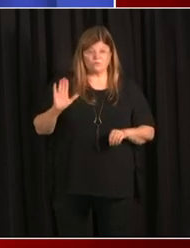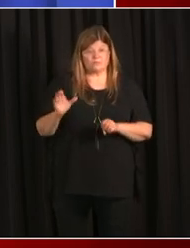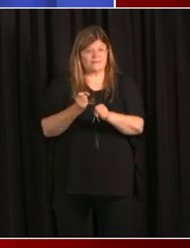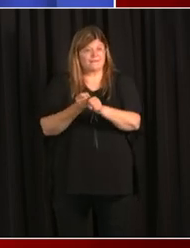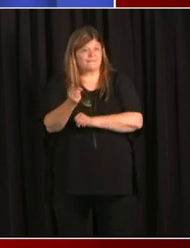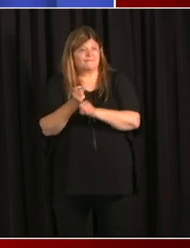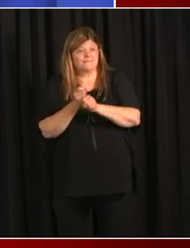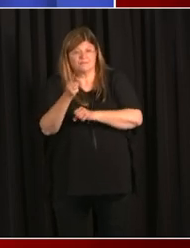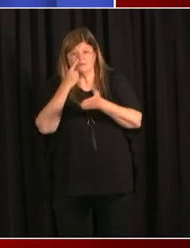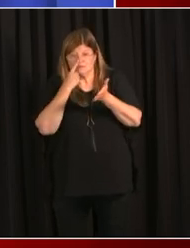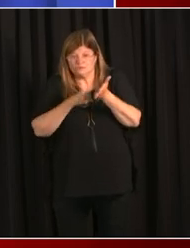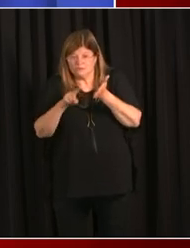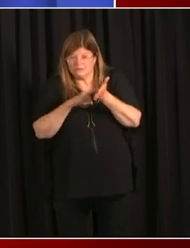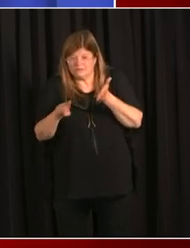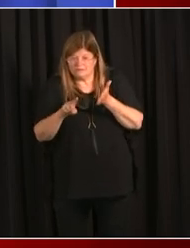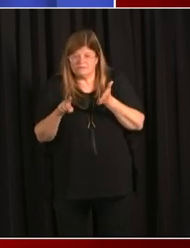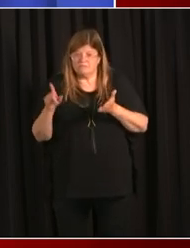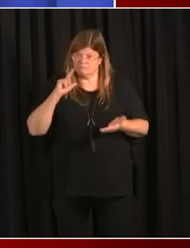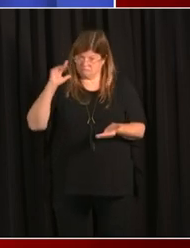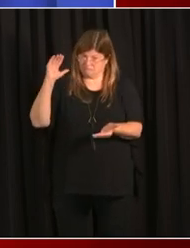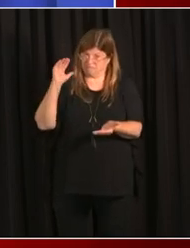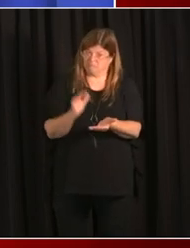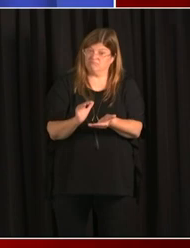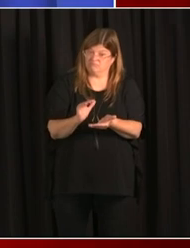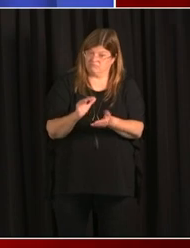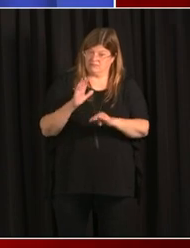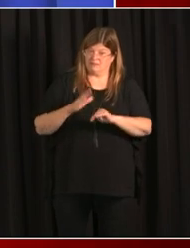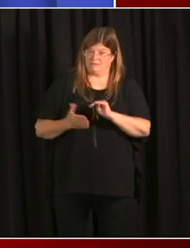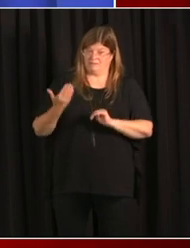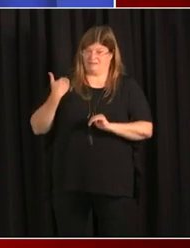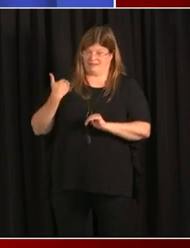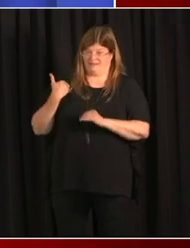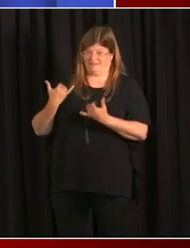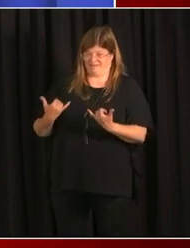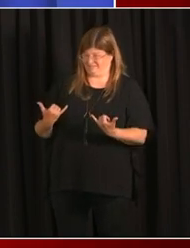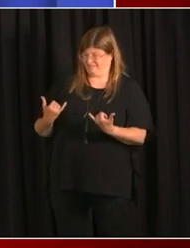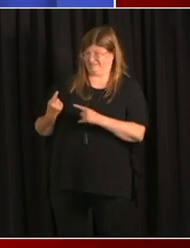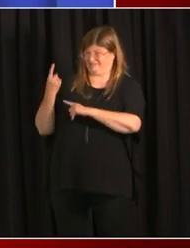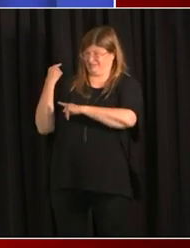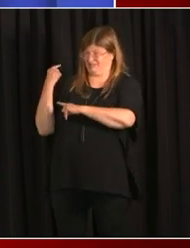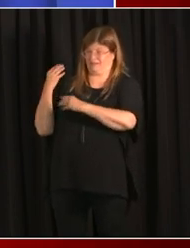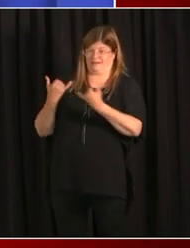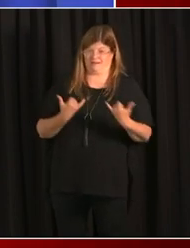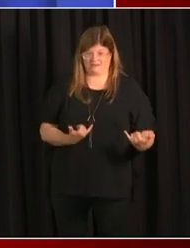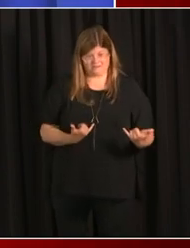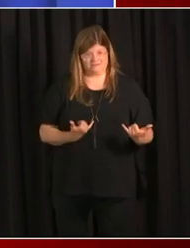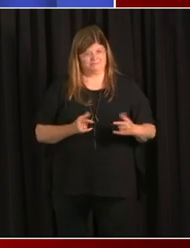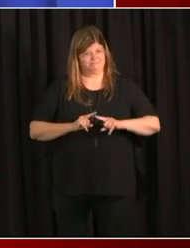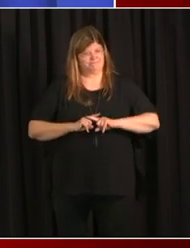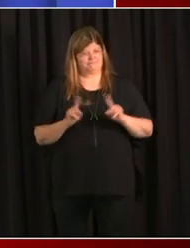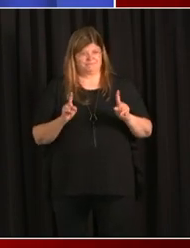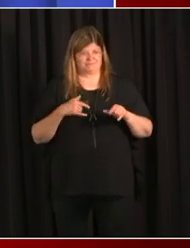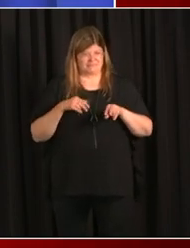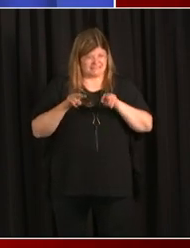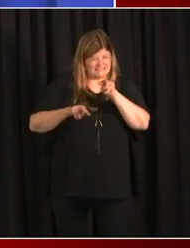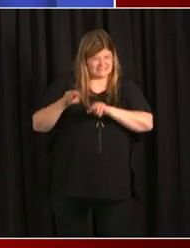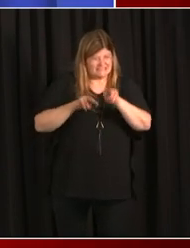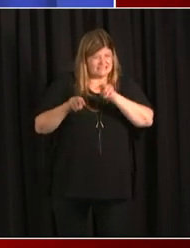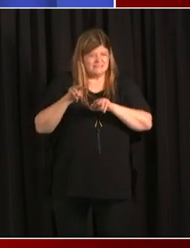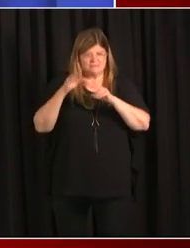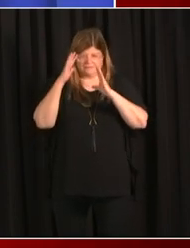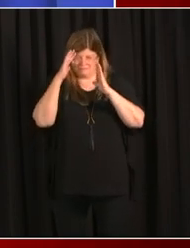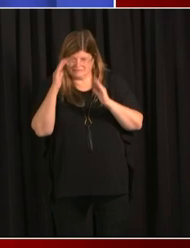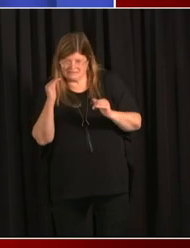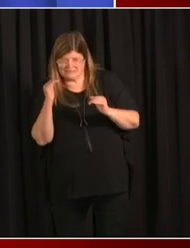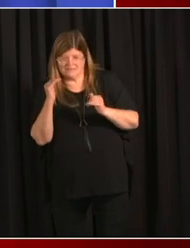annual checkups is diminished over what was happening this time last year. So we anticipate or expect that that